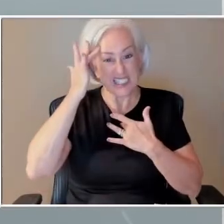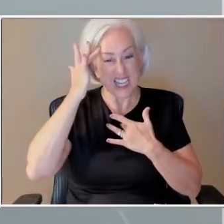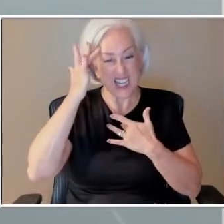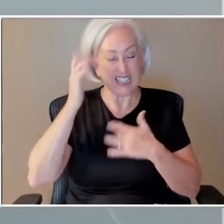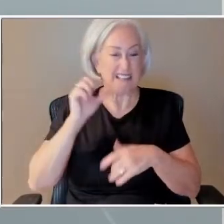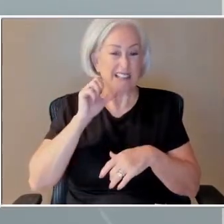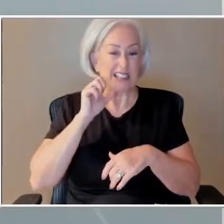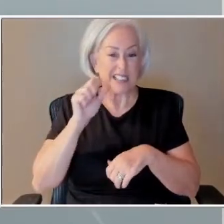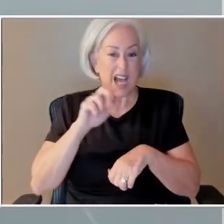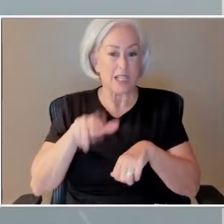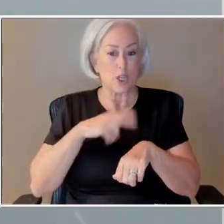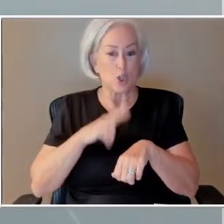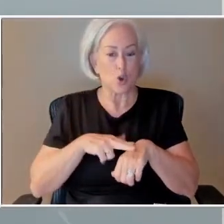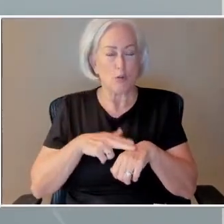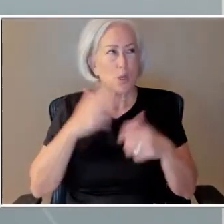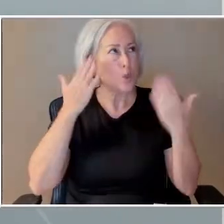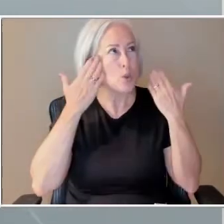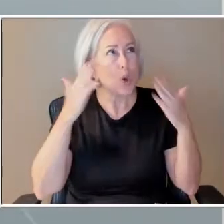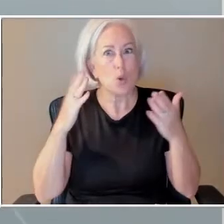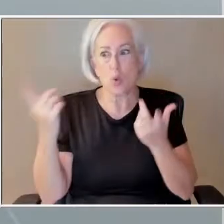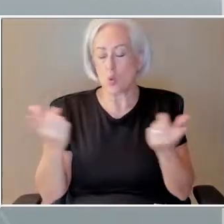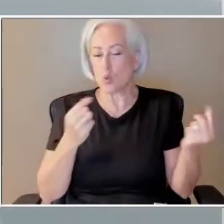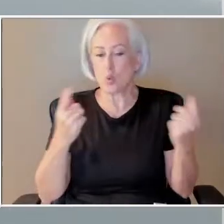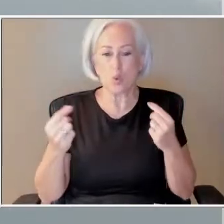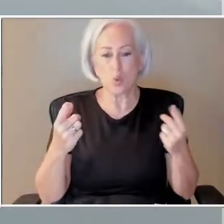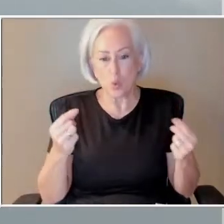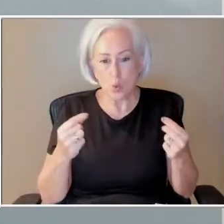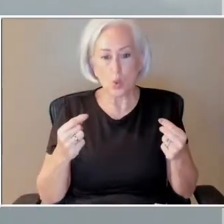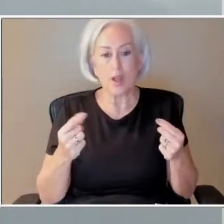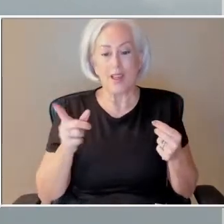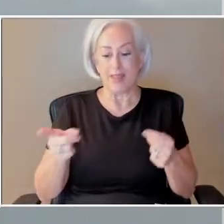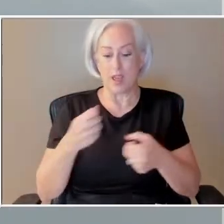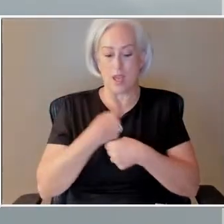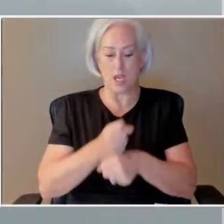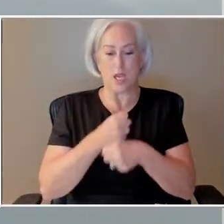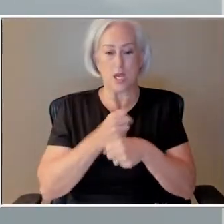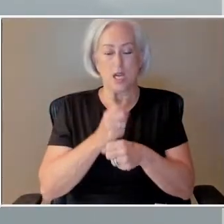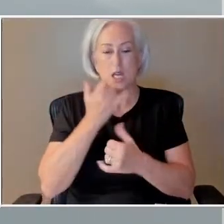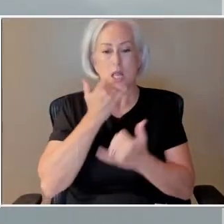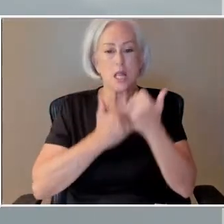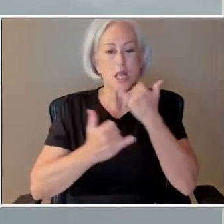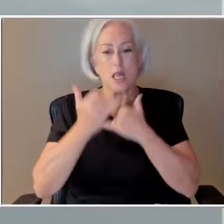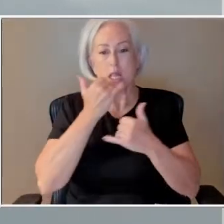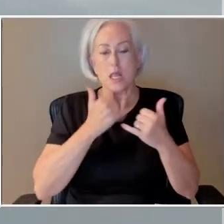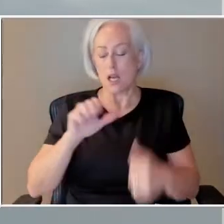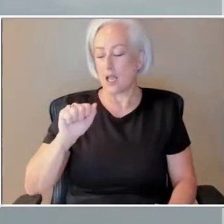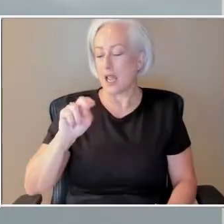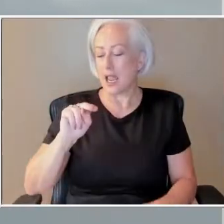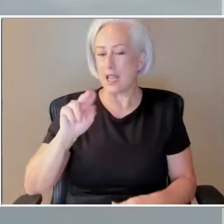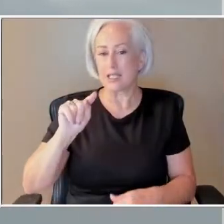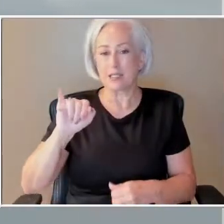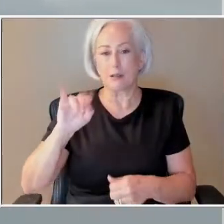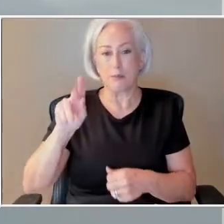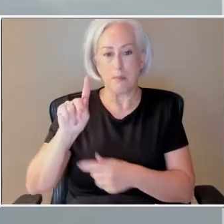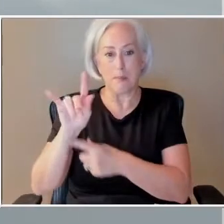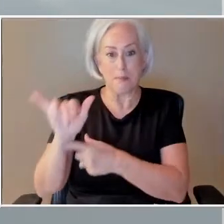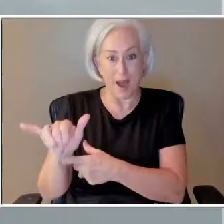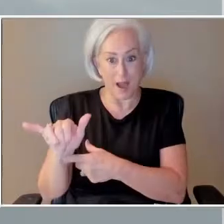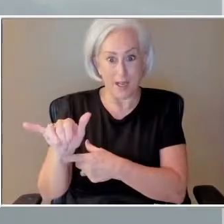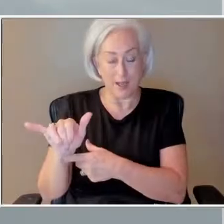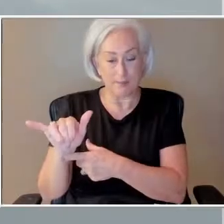oriented anymore, and they start producing defective antibodies, not really effective antibodies. These antibodies is more